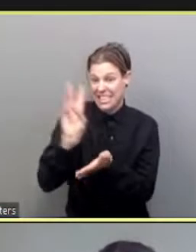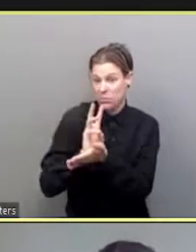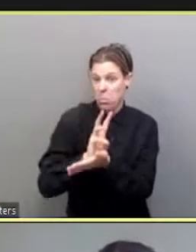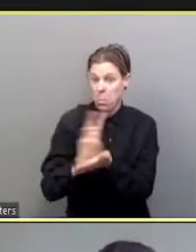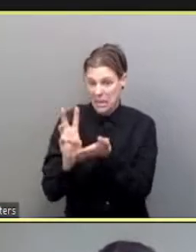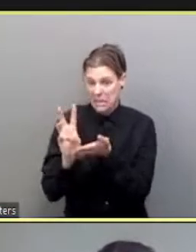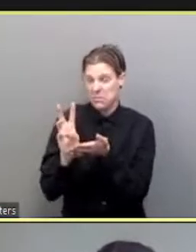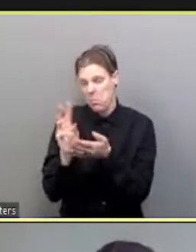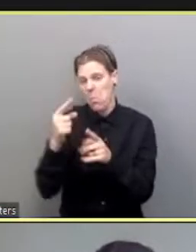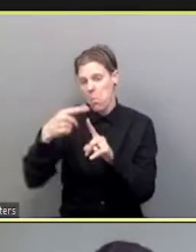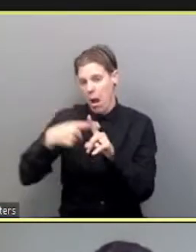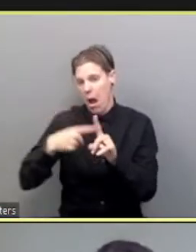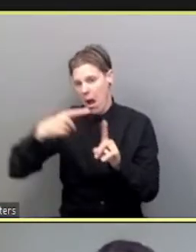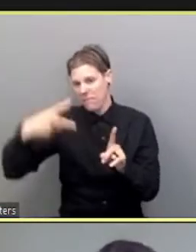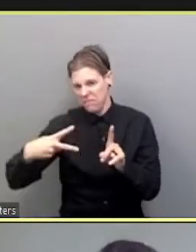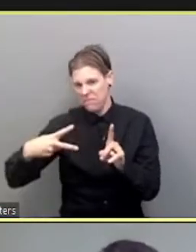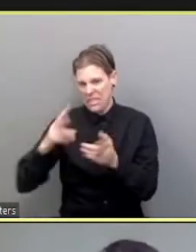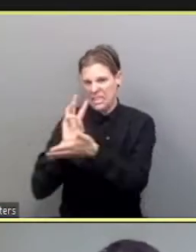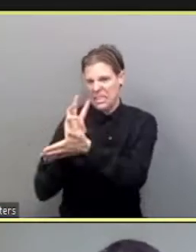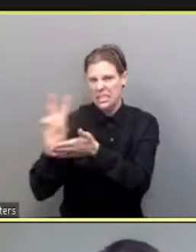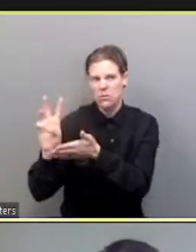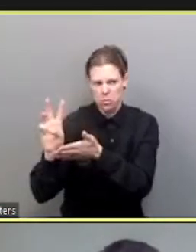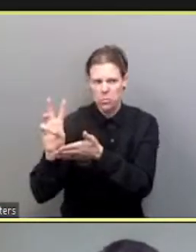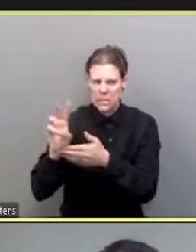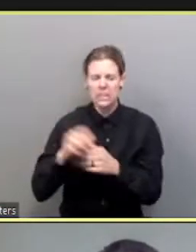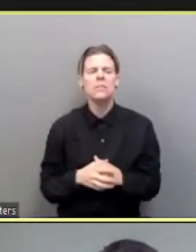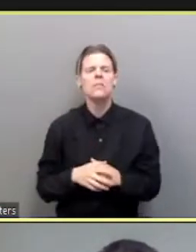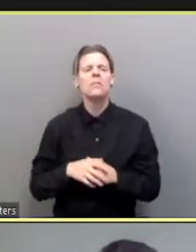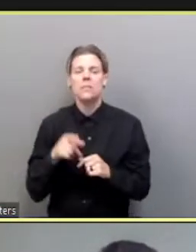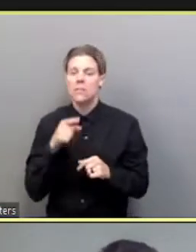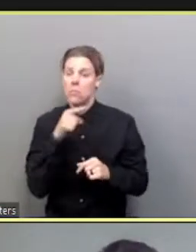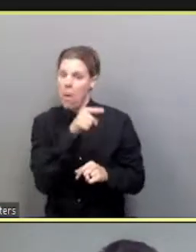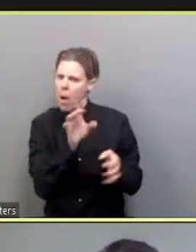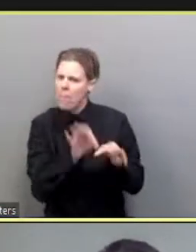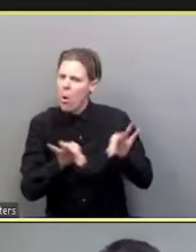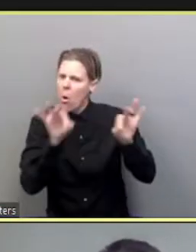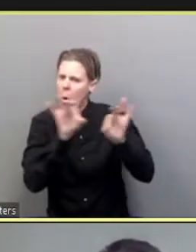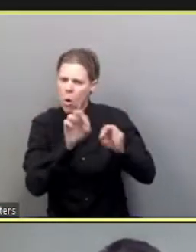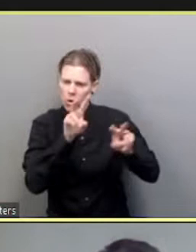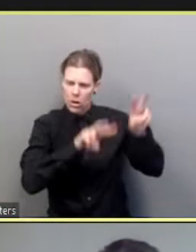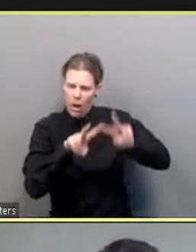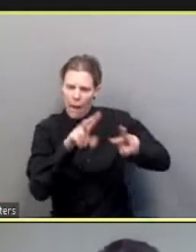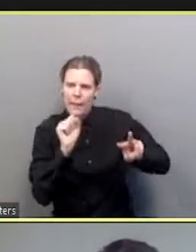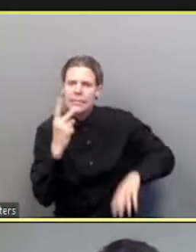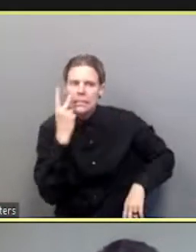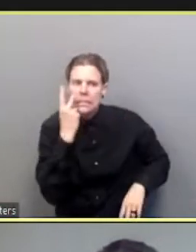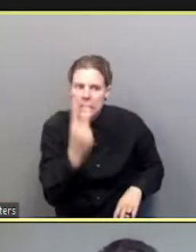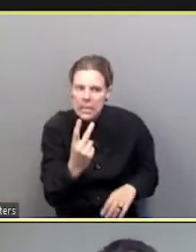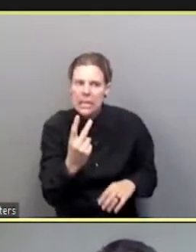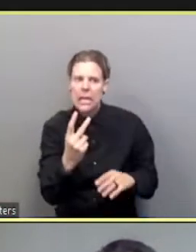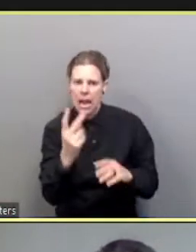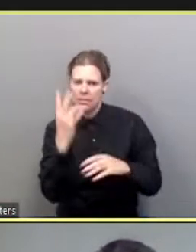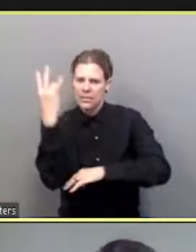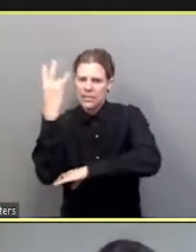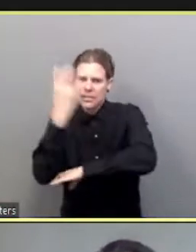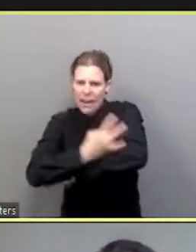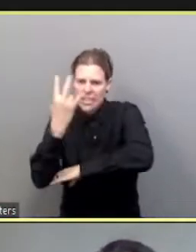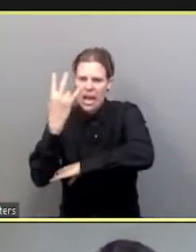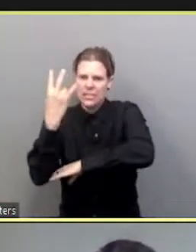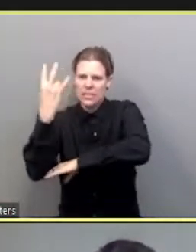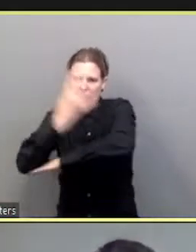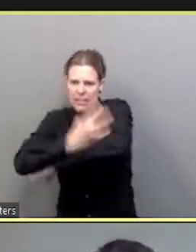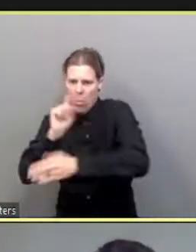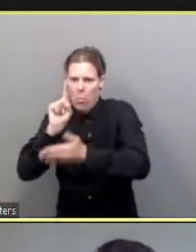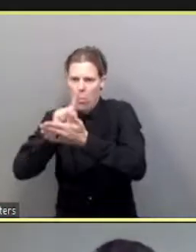really zone in on that 7-day moving average, which is that dotted black line. And you can see